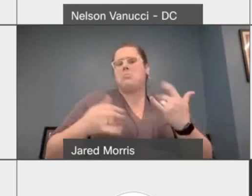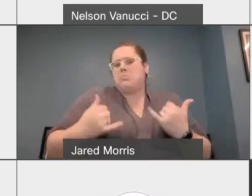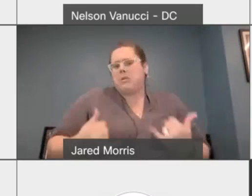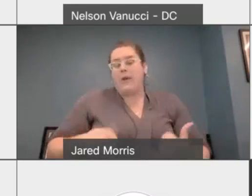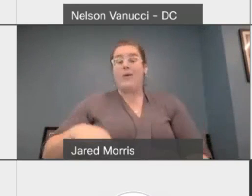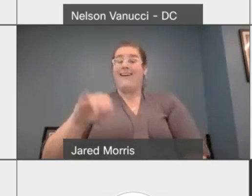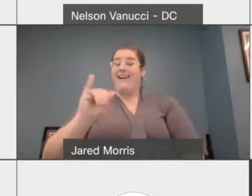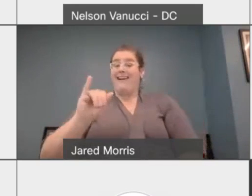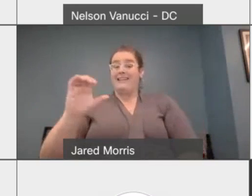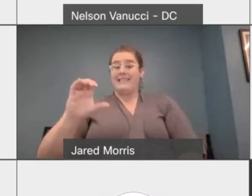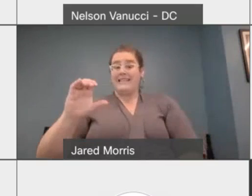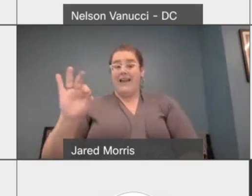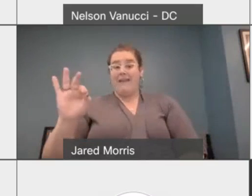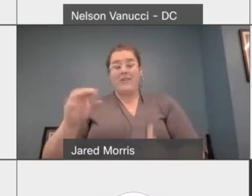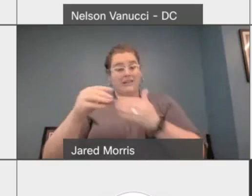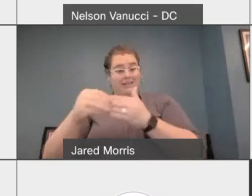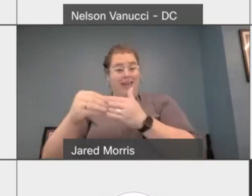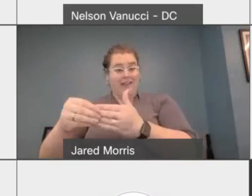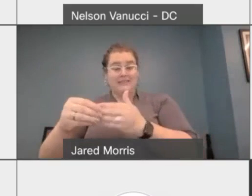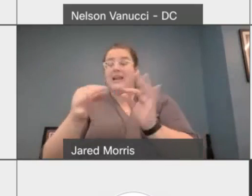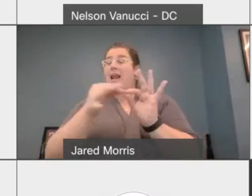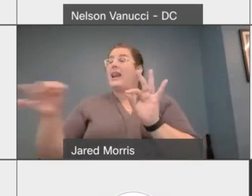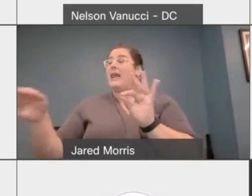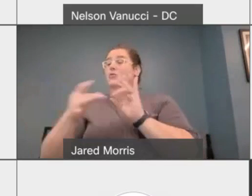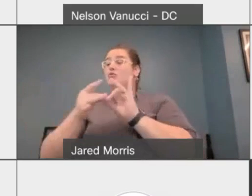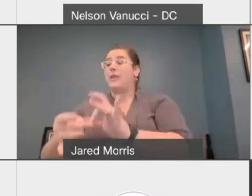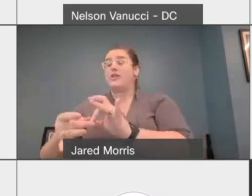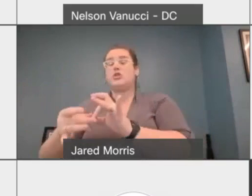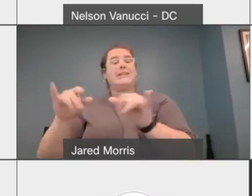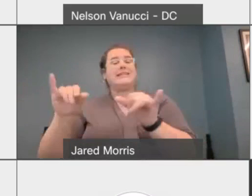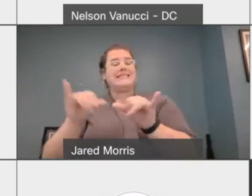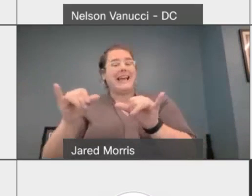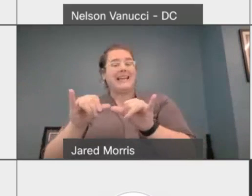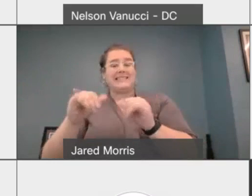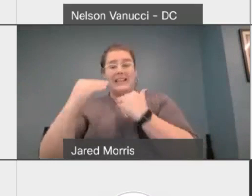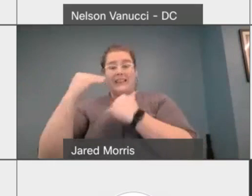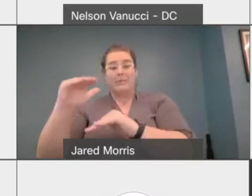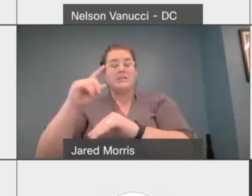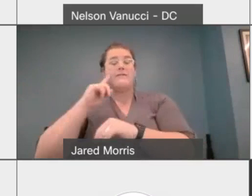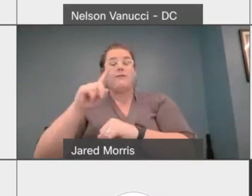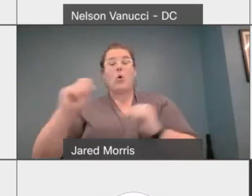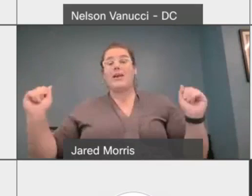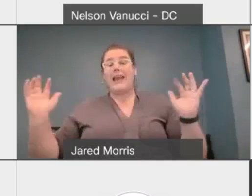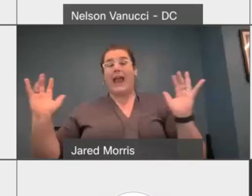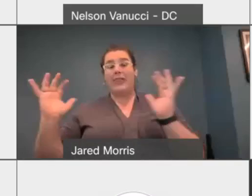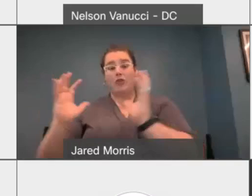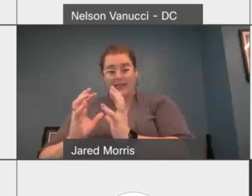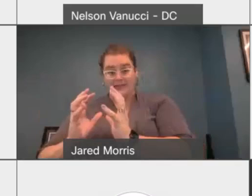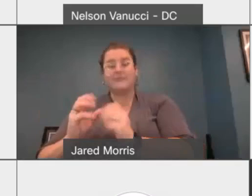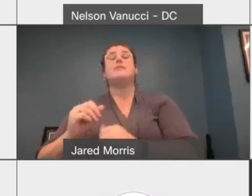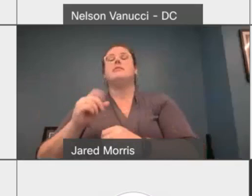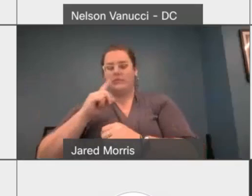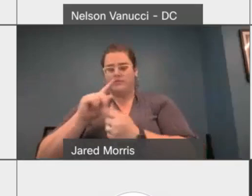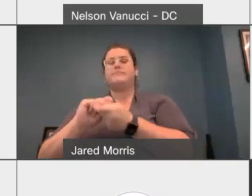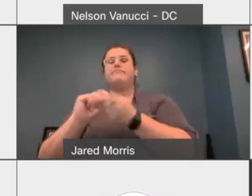was updated to remove language related to size limits for gatherings. There was added language to remind